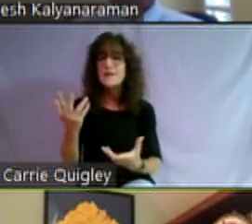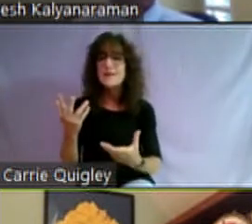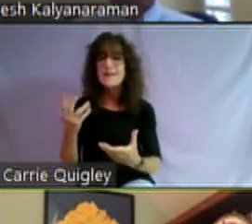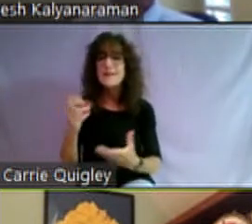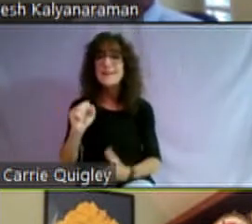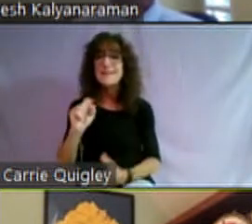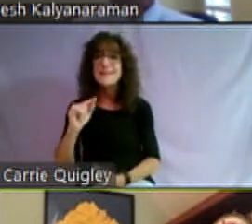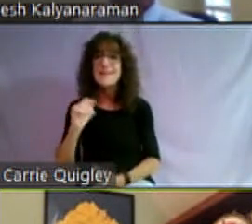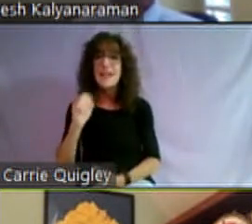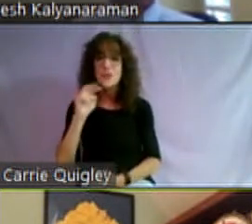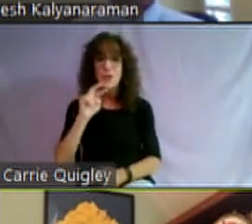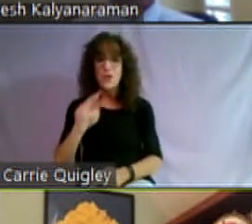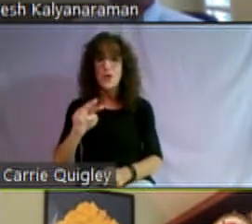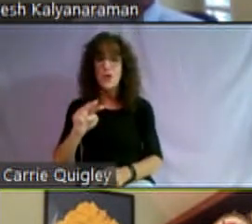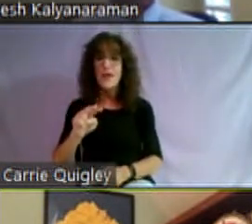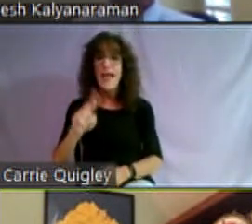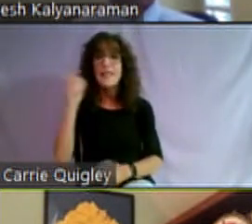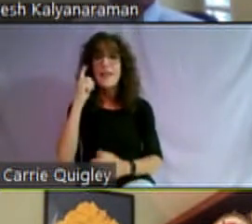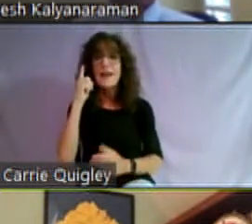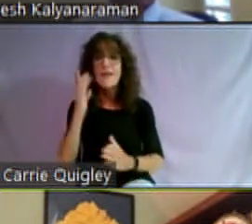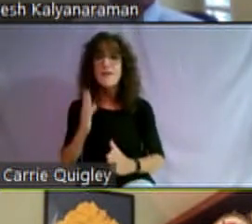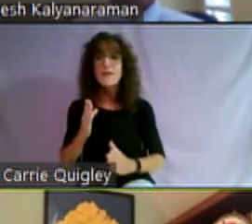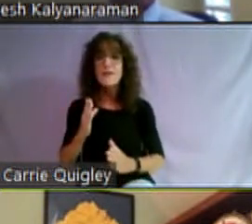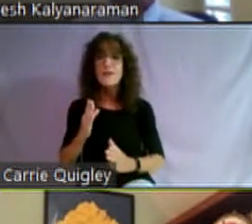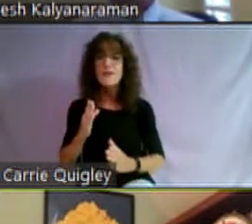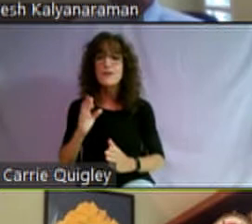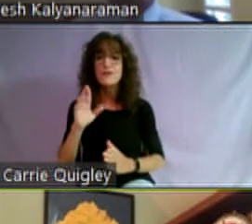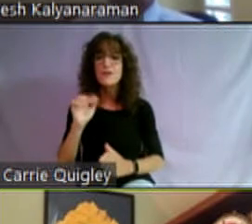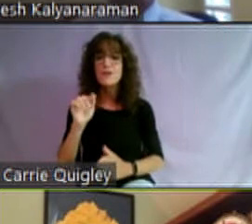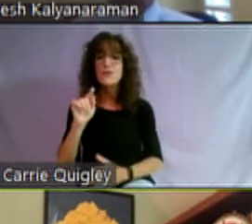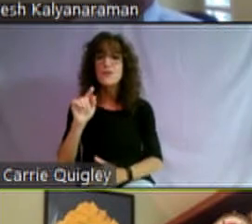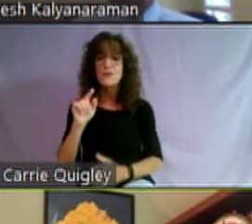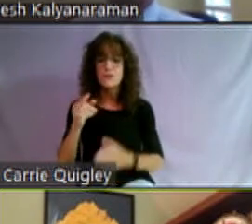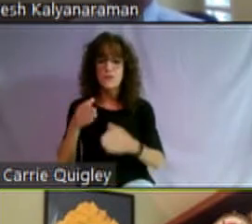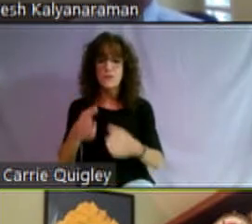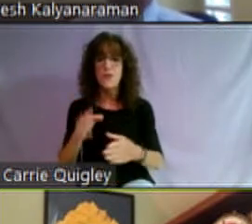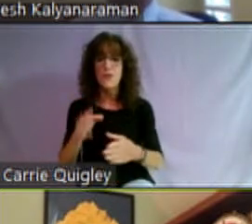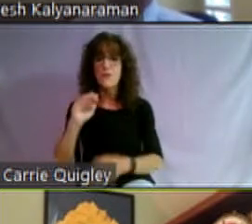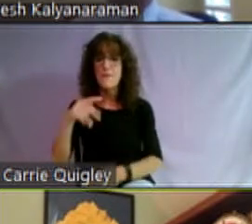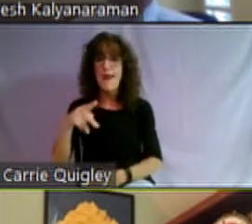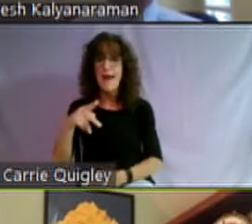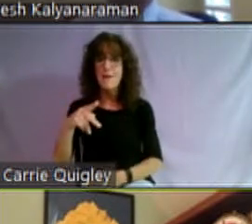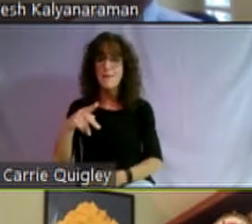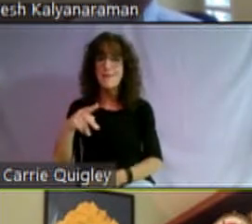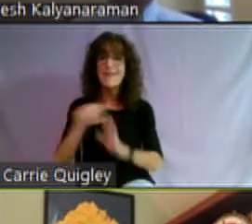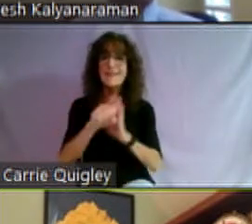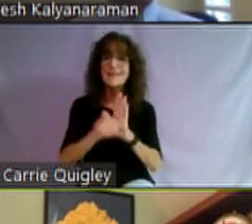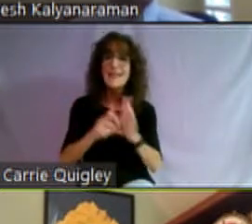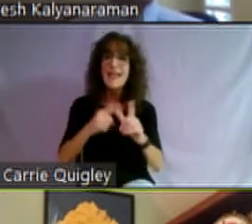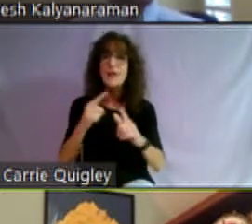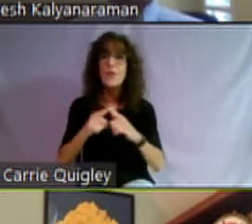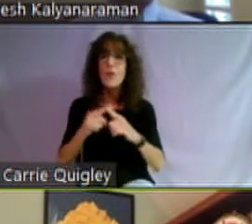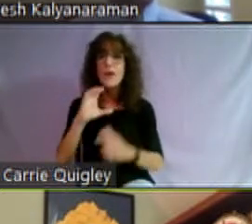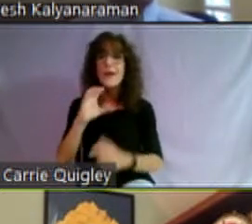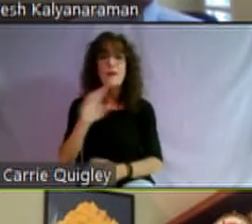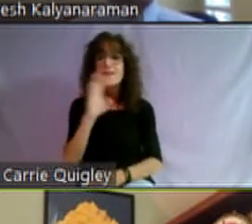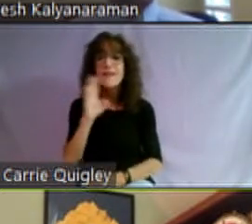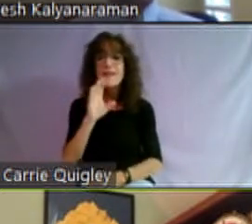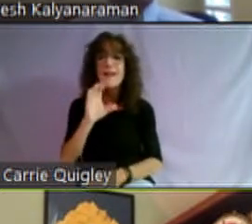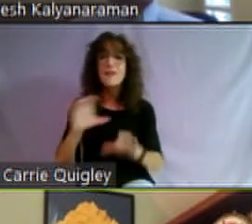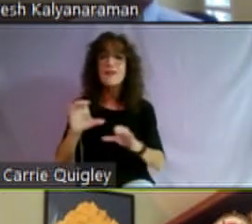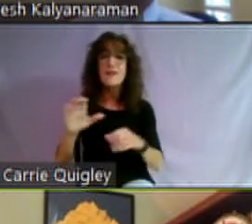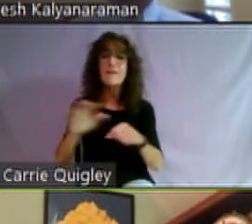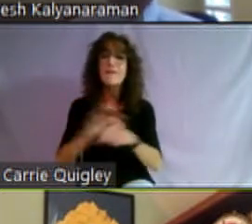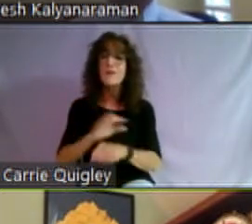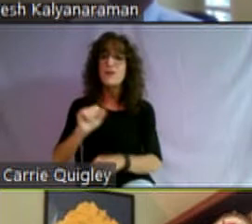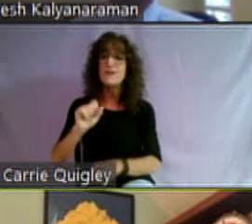you look at the governor's roadmap to recovery, there are stages, but we have never, the state nor counties have ever done a whole stage at once. There